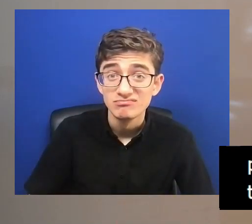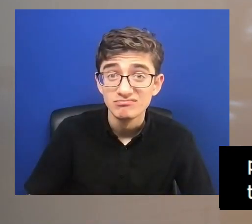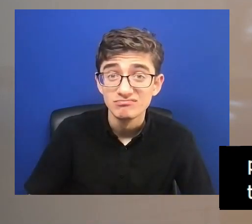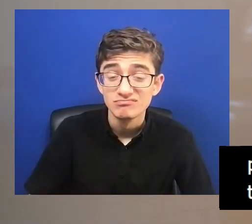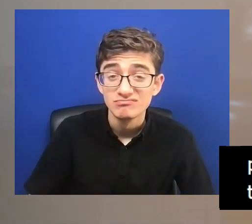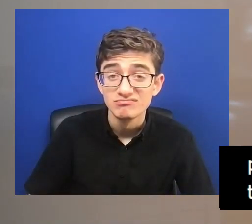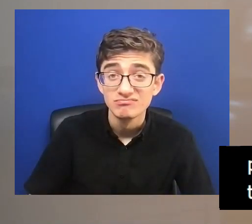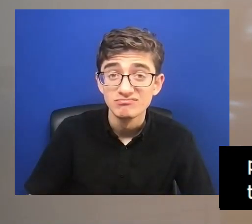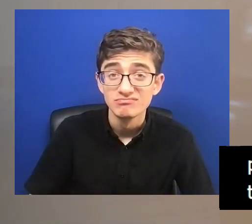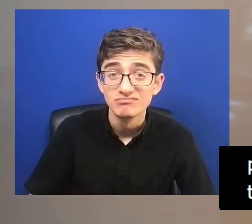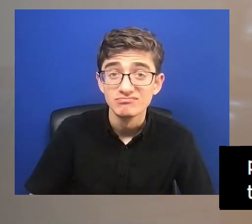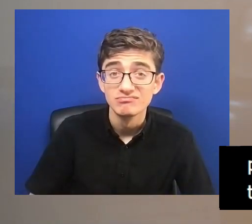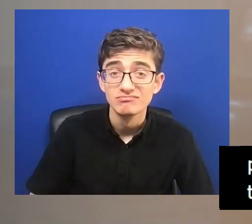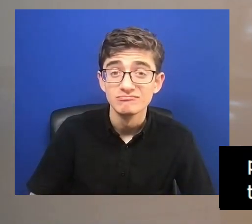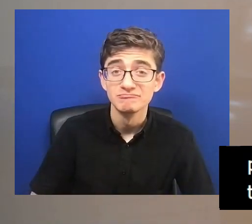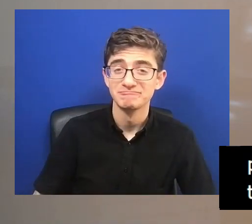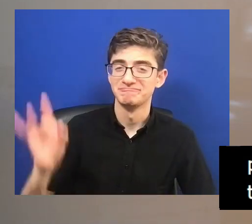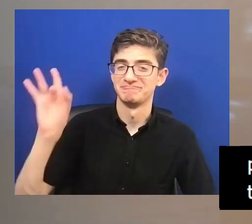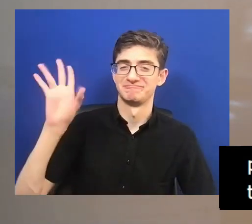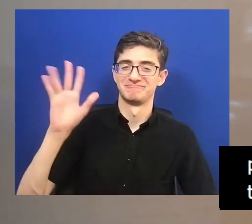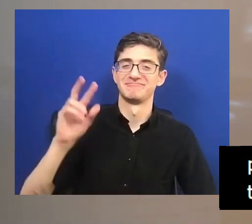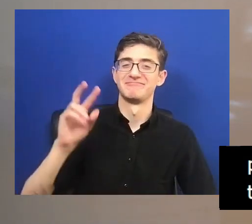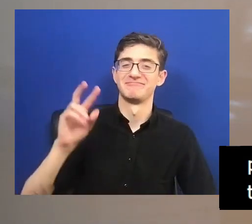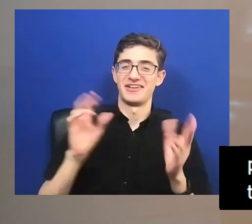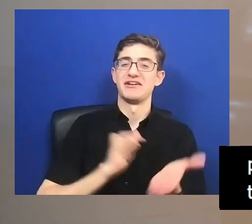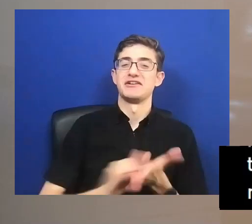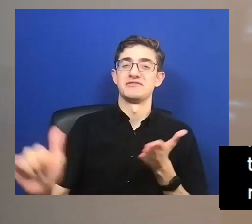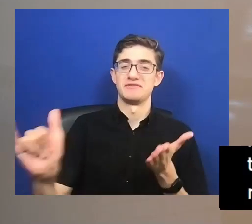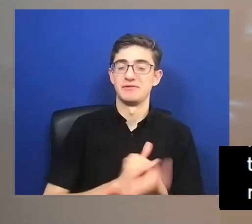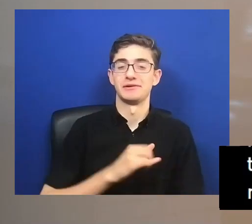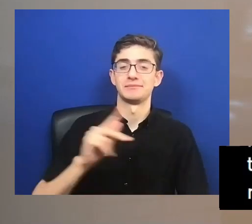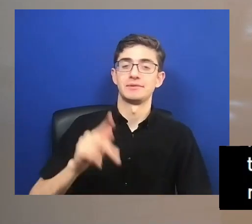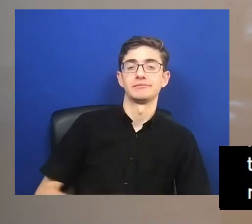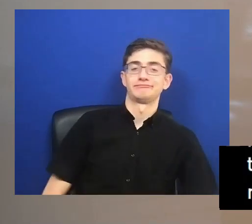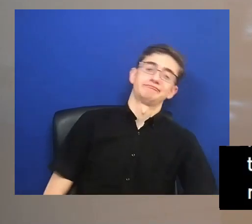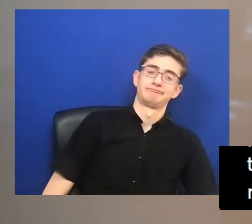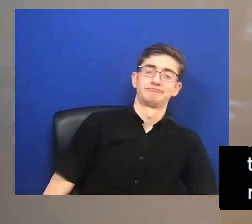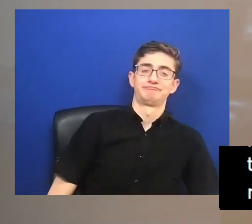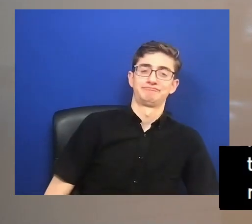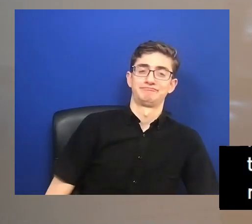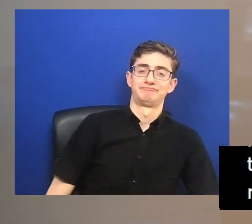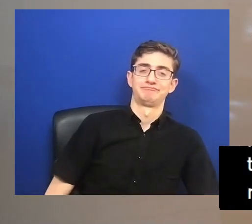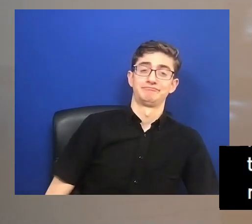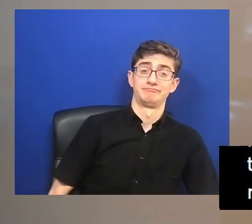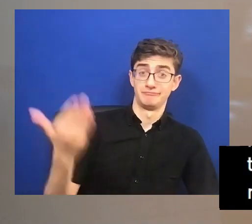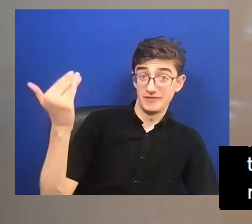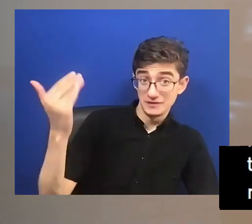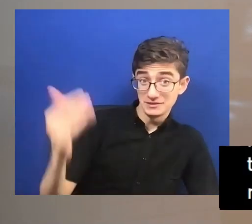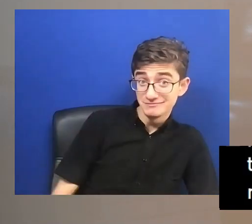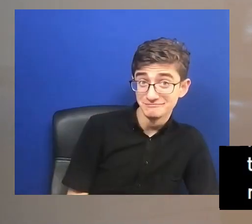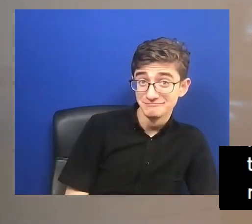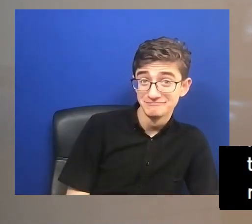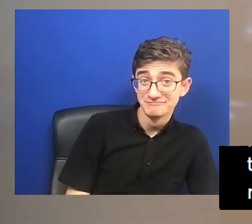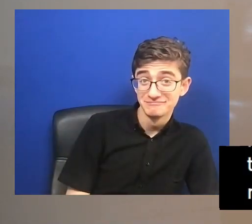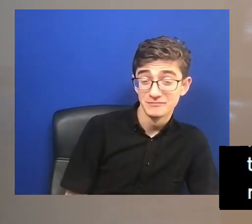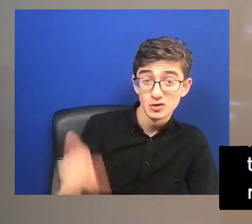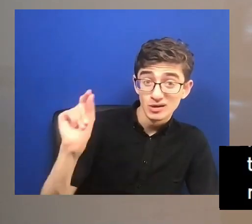This is absolutely New York. I love it. This is, no. Okay. 15?